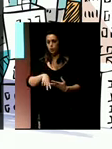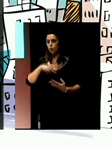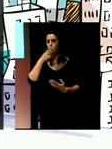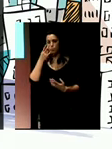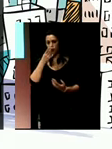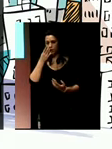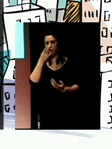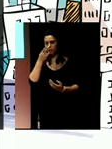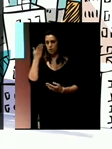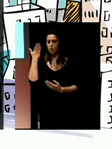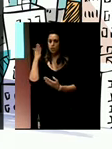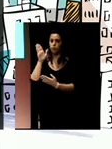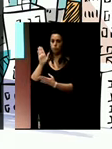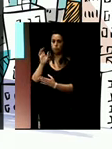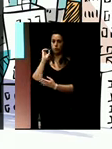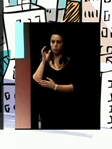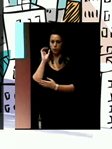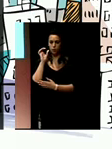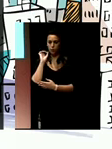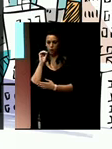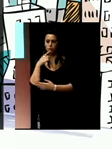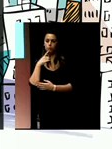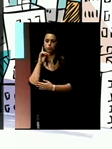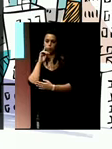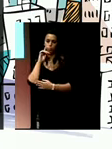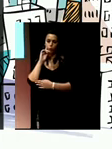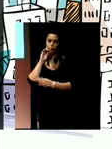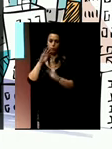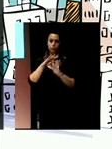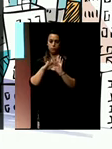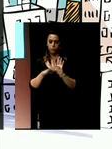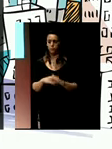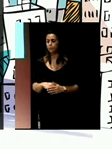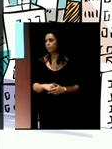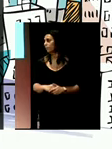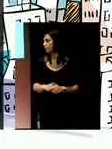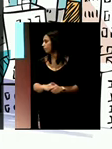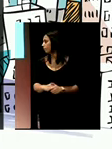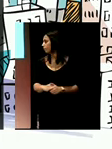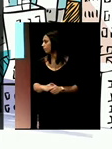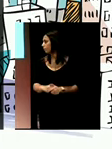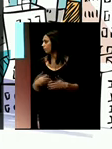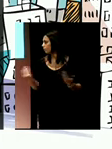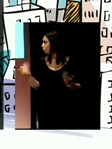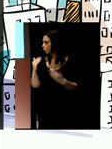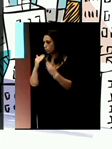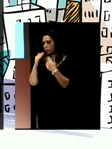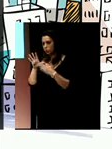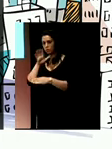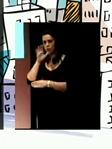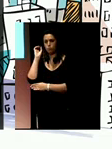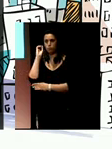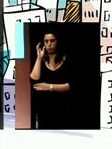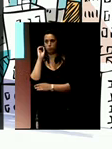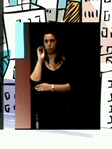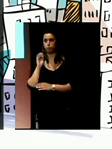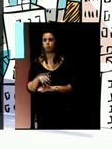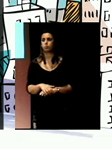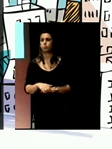It's really interesting. Handshake is a really interesting application. Thank you for